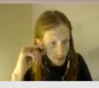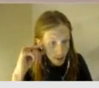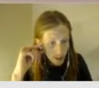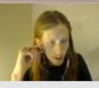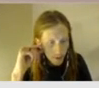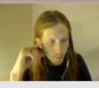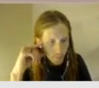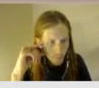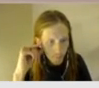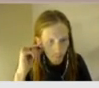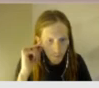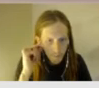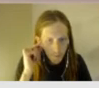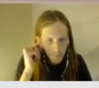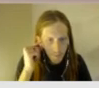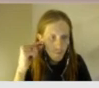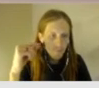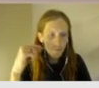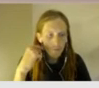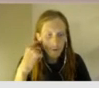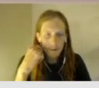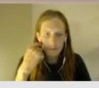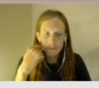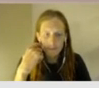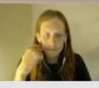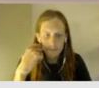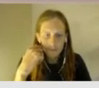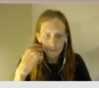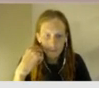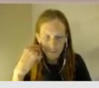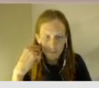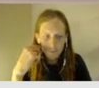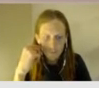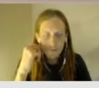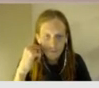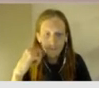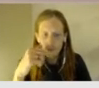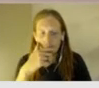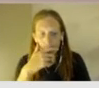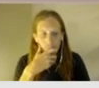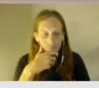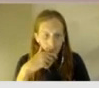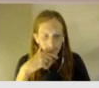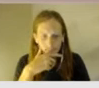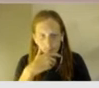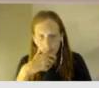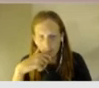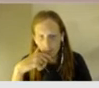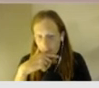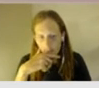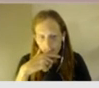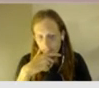fear with like your earlier question, treat this as a profession, you know, treat it as a job. And like, I